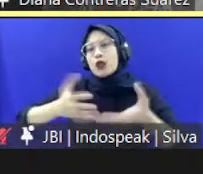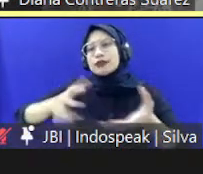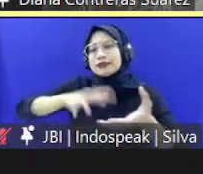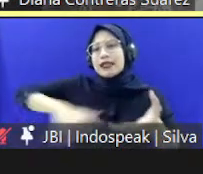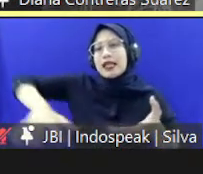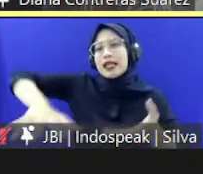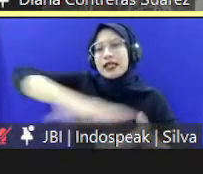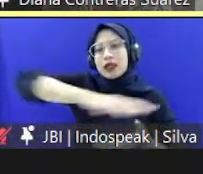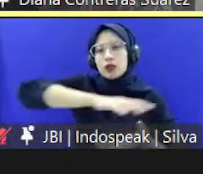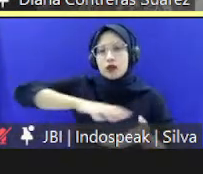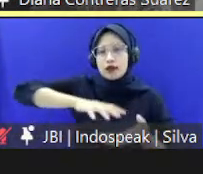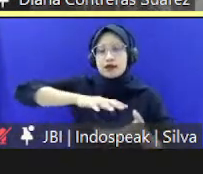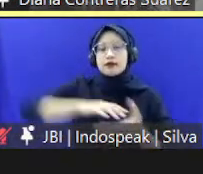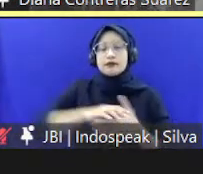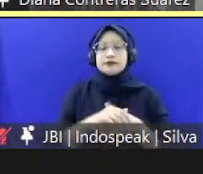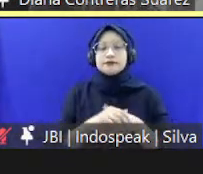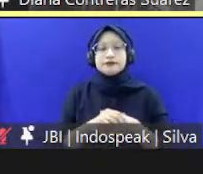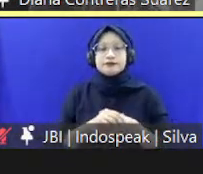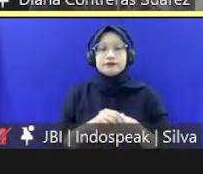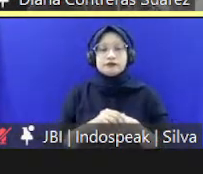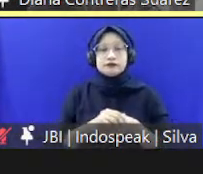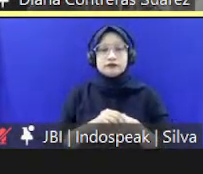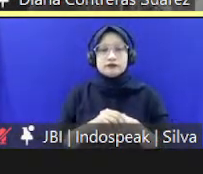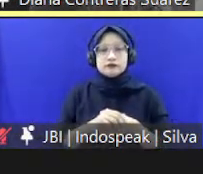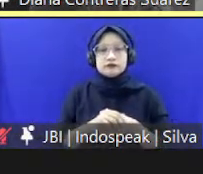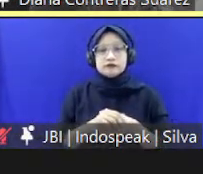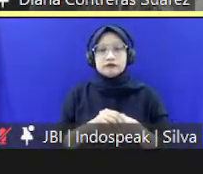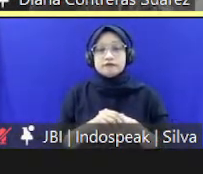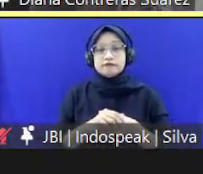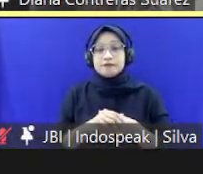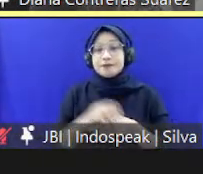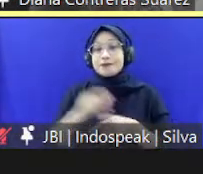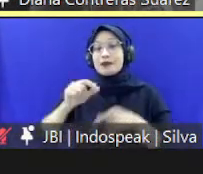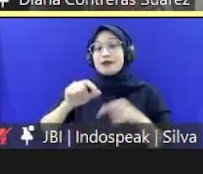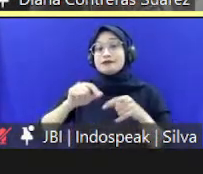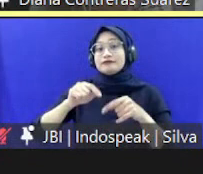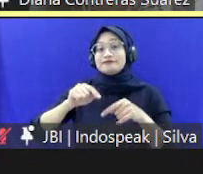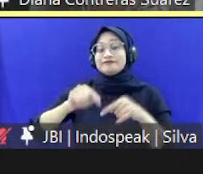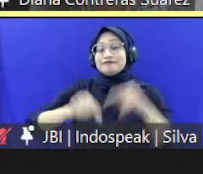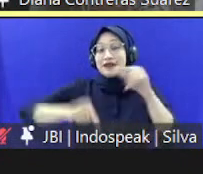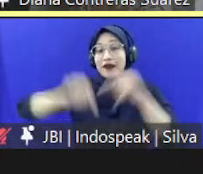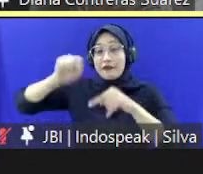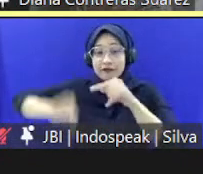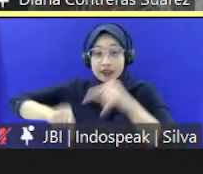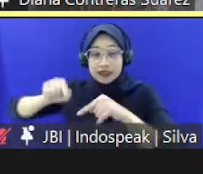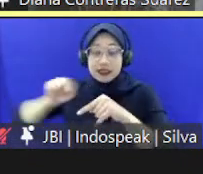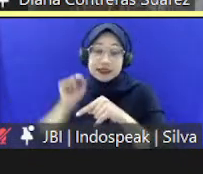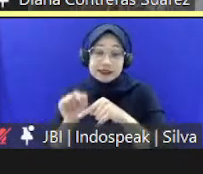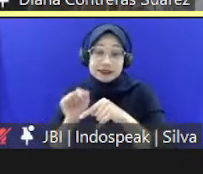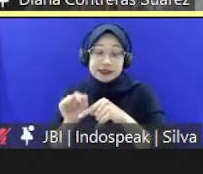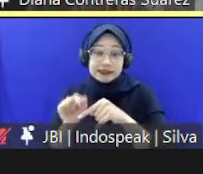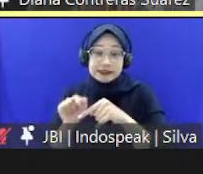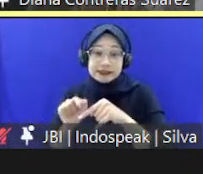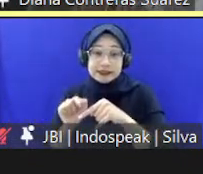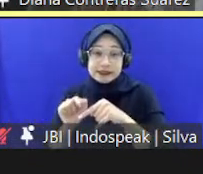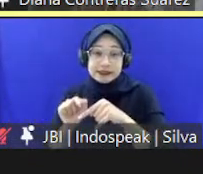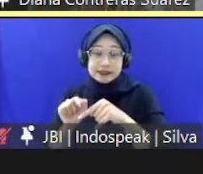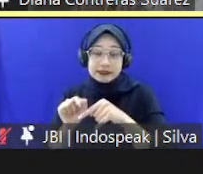development of disabilities. And then in this graph, what we did was to plot